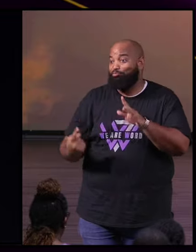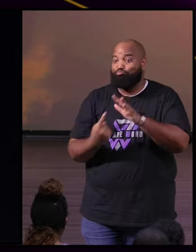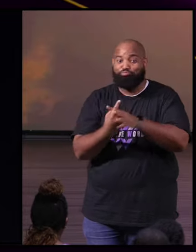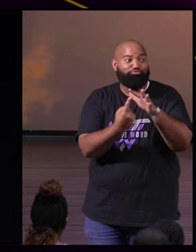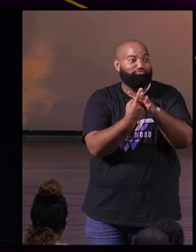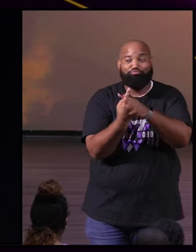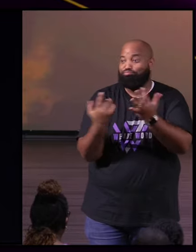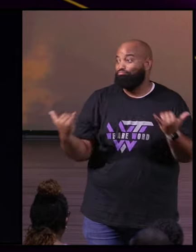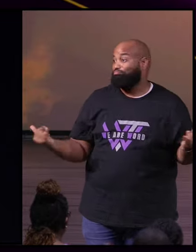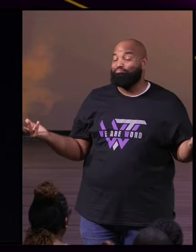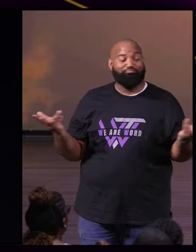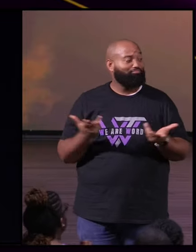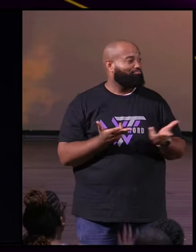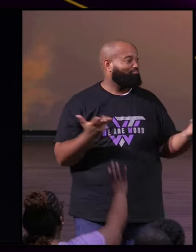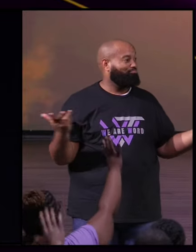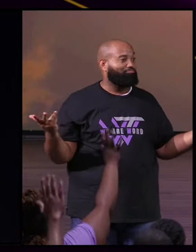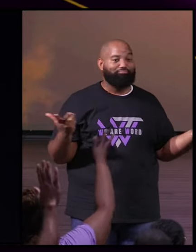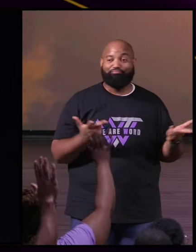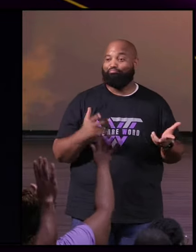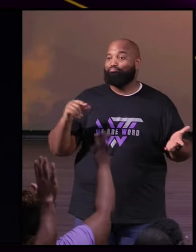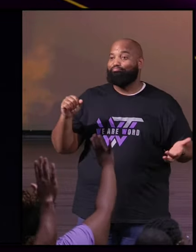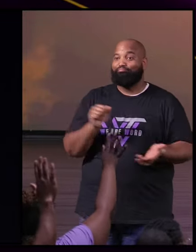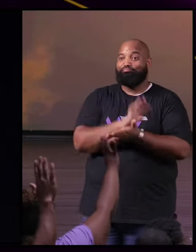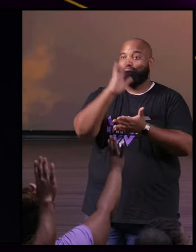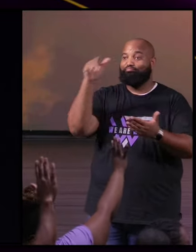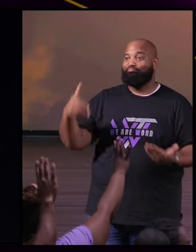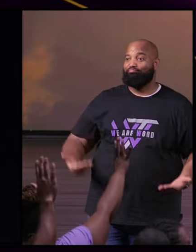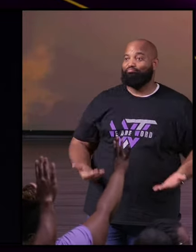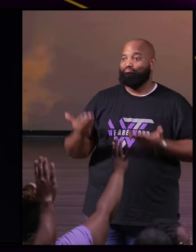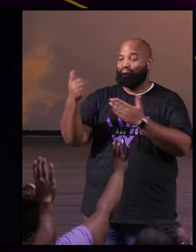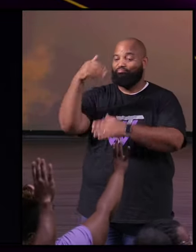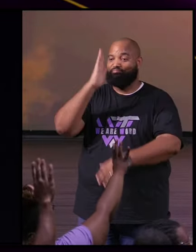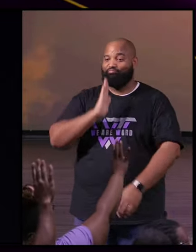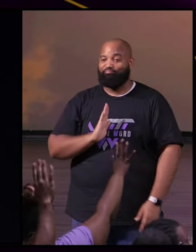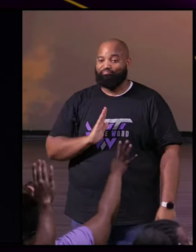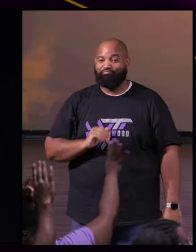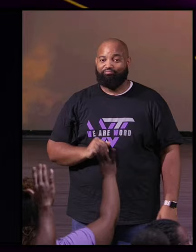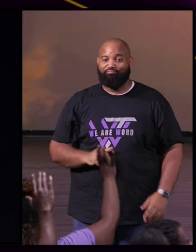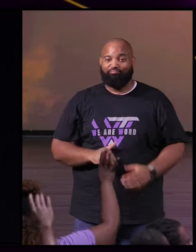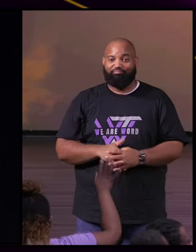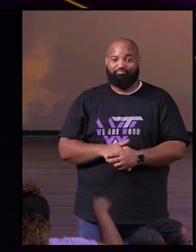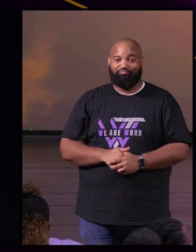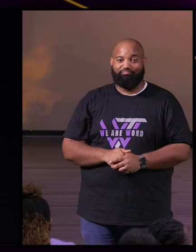And we give God all the glory and all the praise and all the honor.